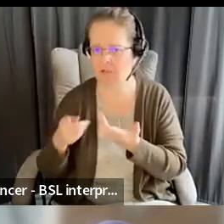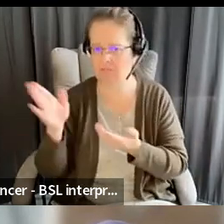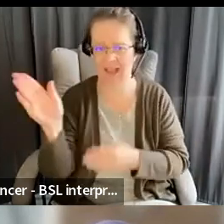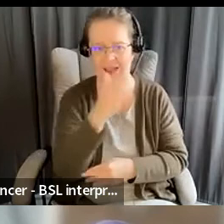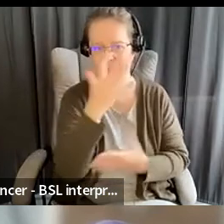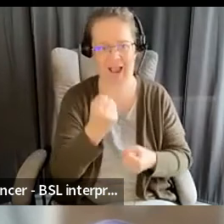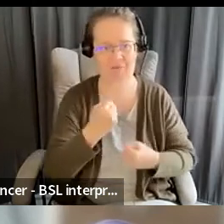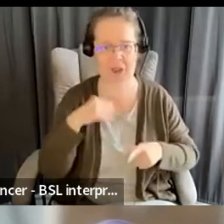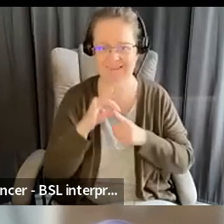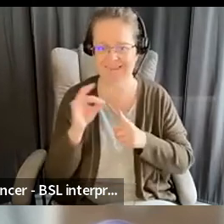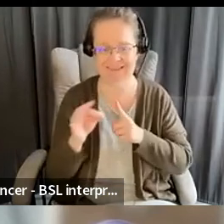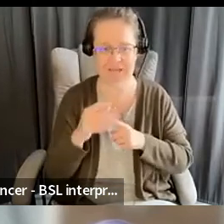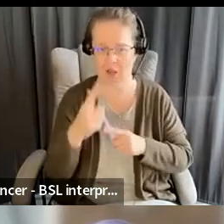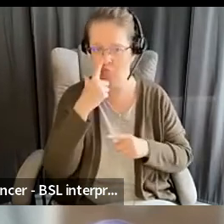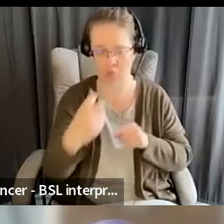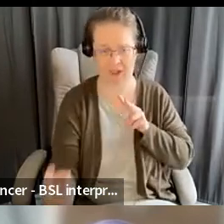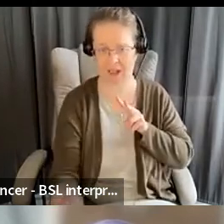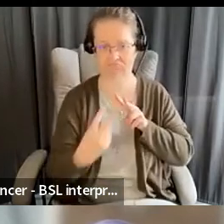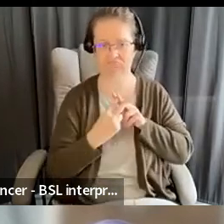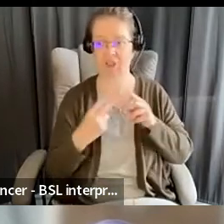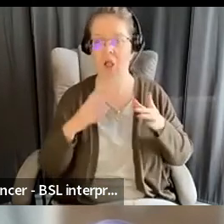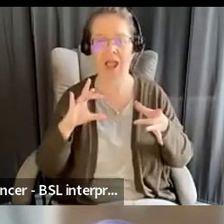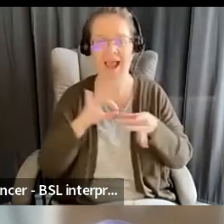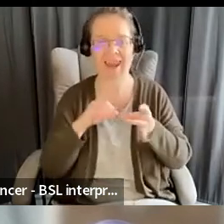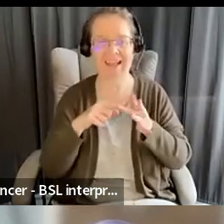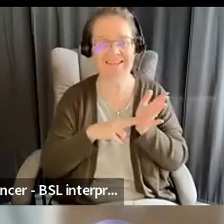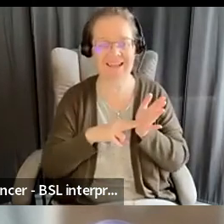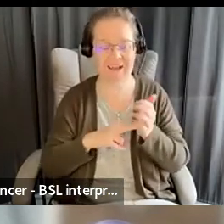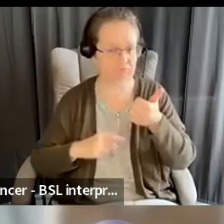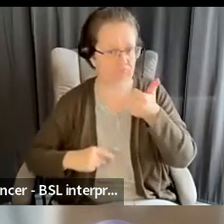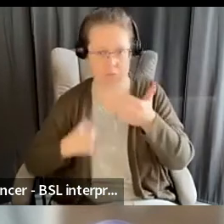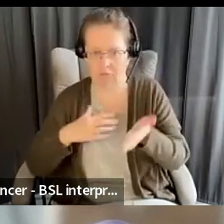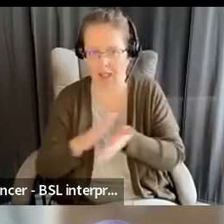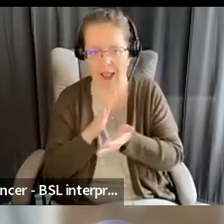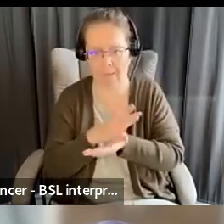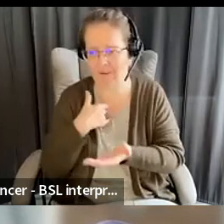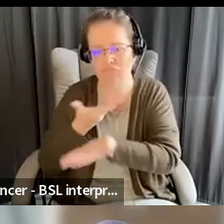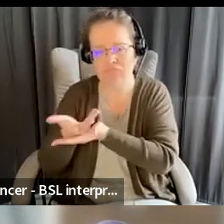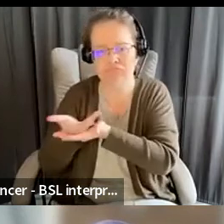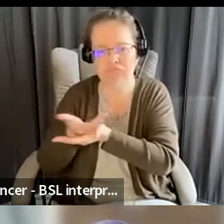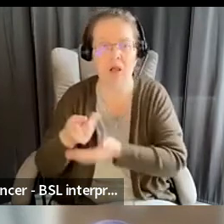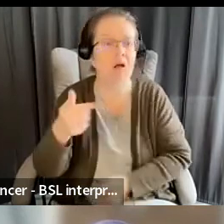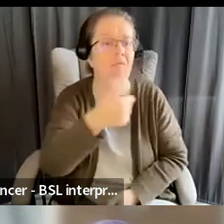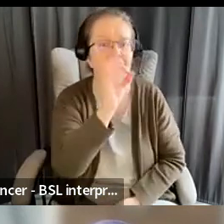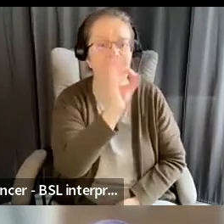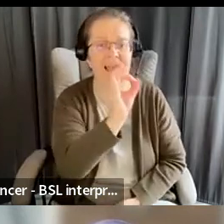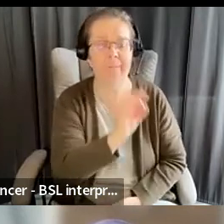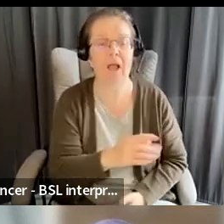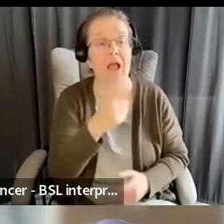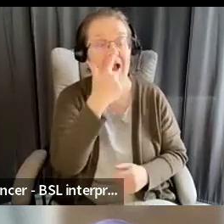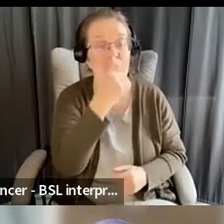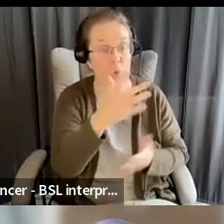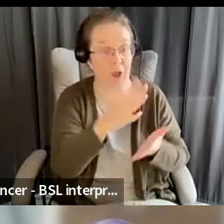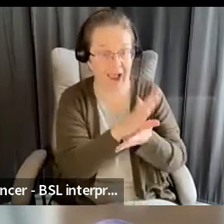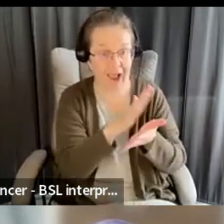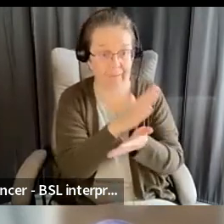So, if you reach out to me on LinkedIn, I'm more than happy to have a conversation with anyone. Not a problem. That would be fantastic. Maybe if you're happy